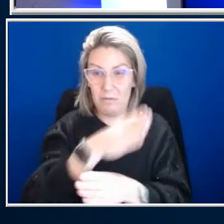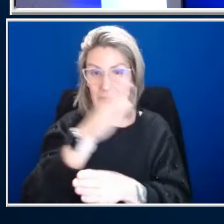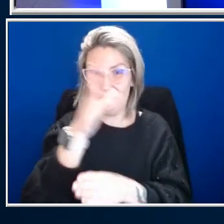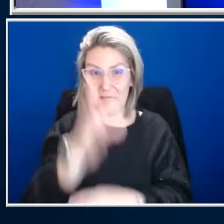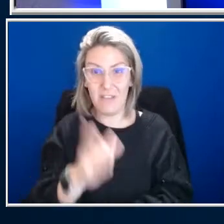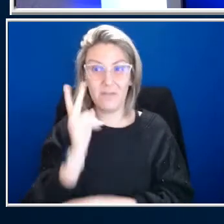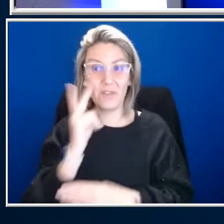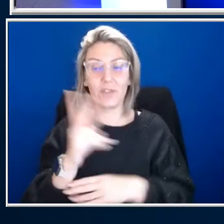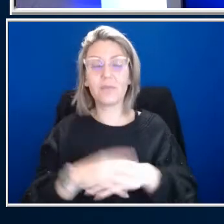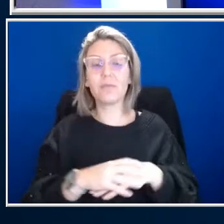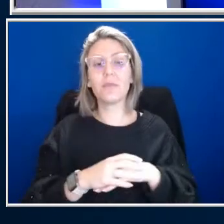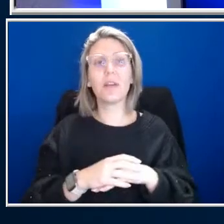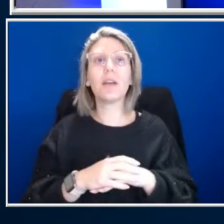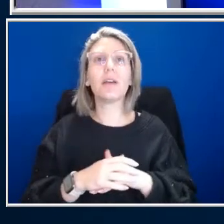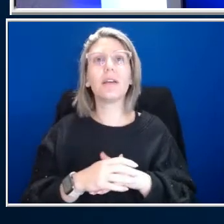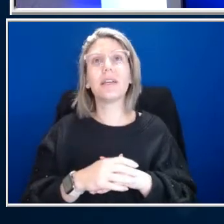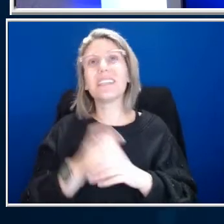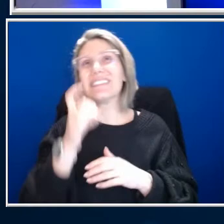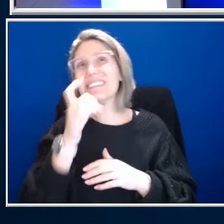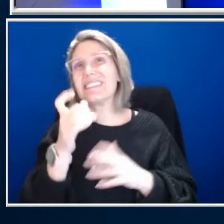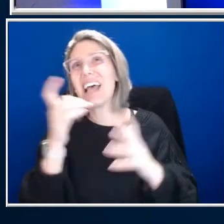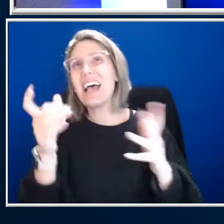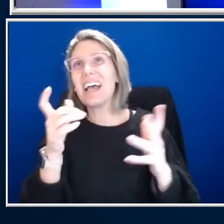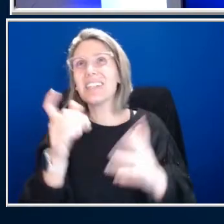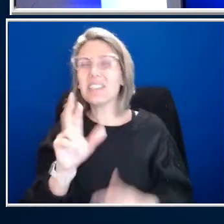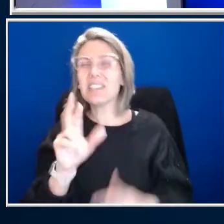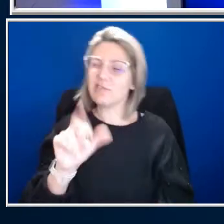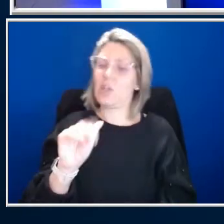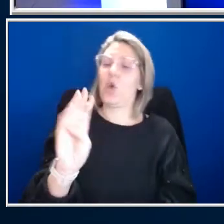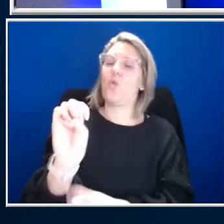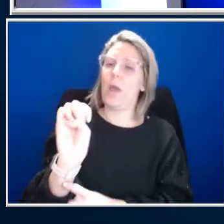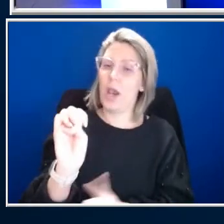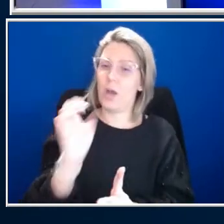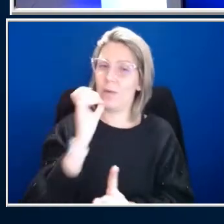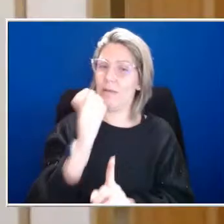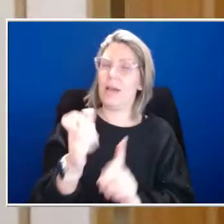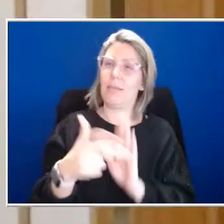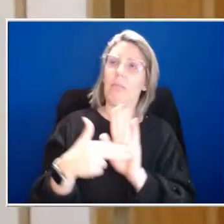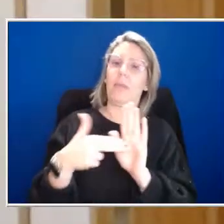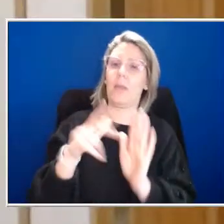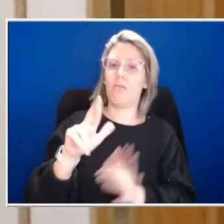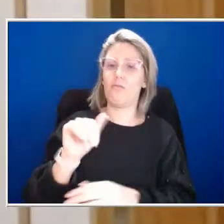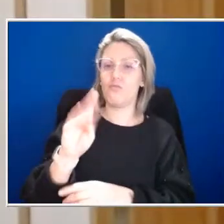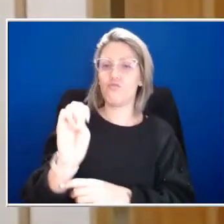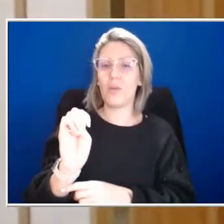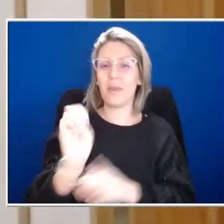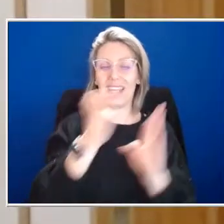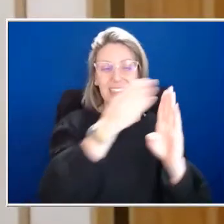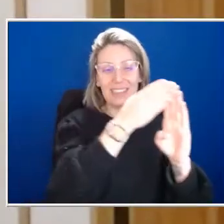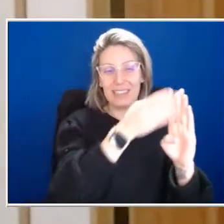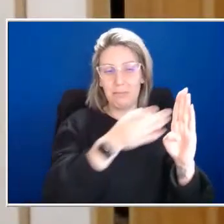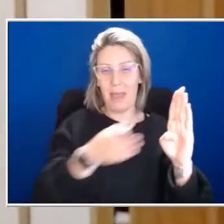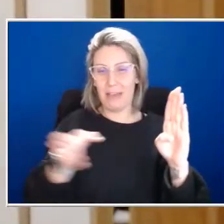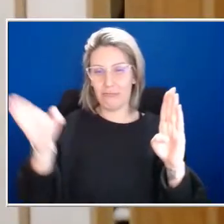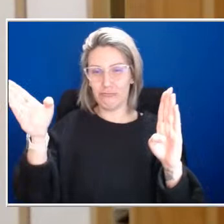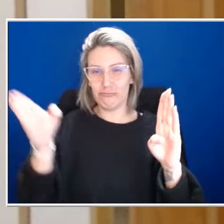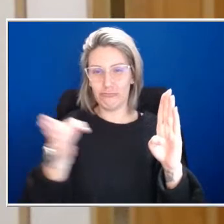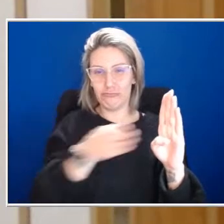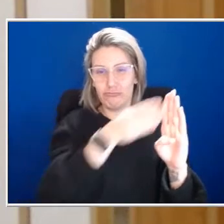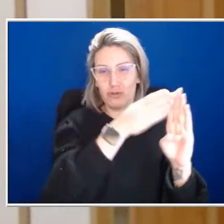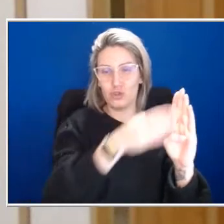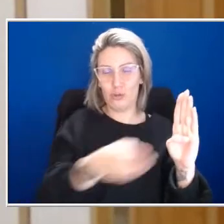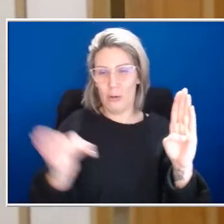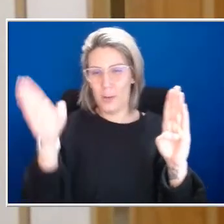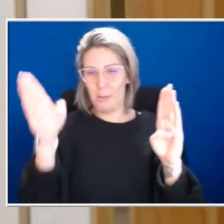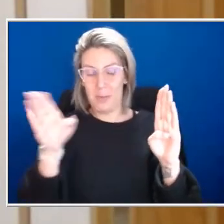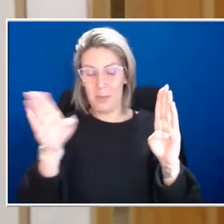It's not that rare. I would not call it a rare disease. It's the spectrum, though. AL amyloidosis, it's